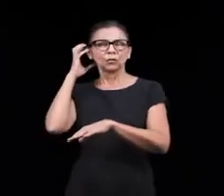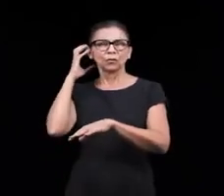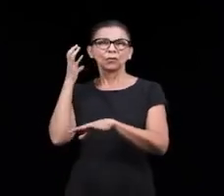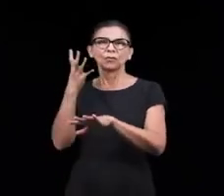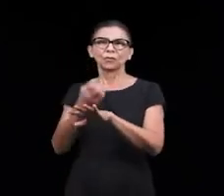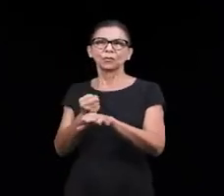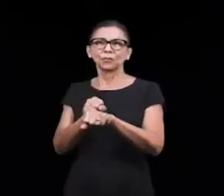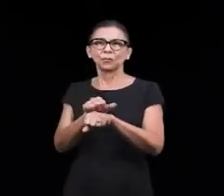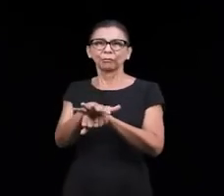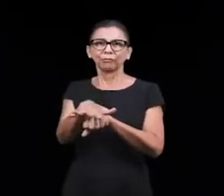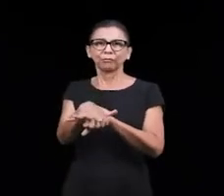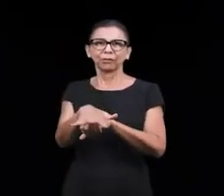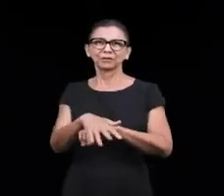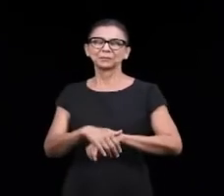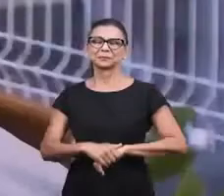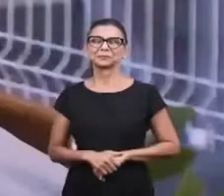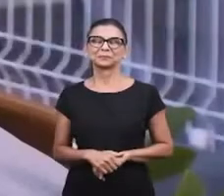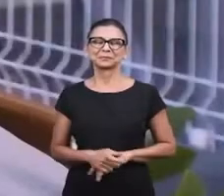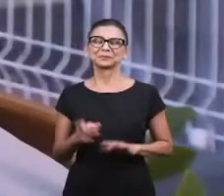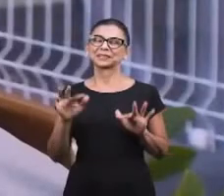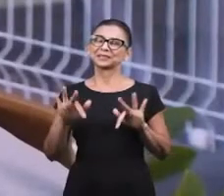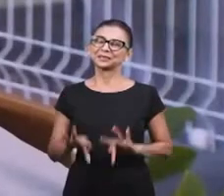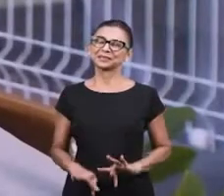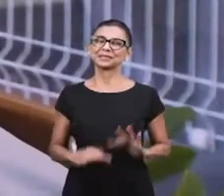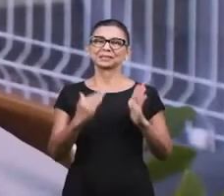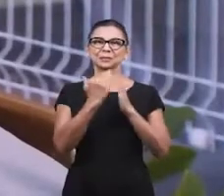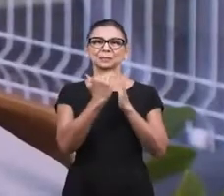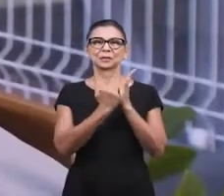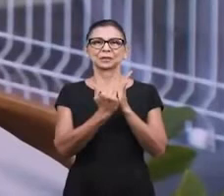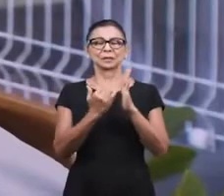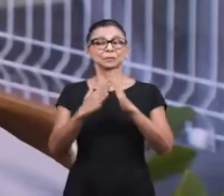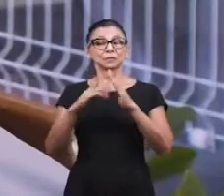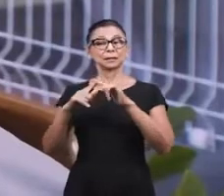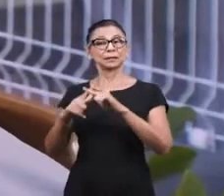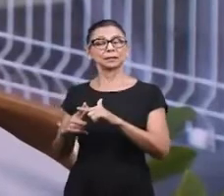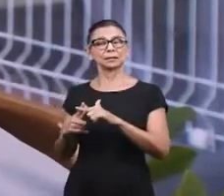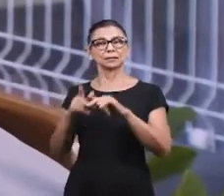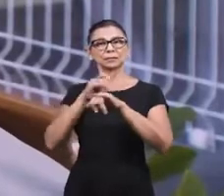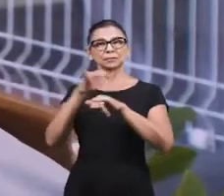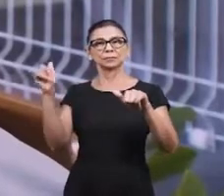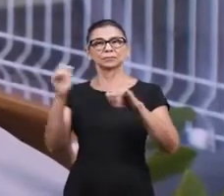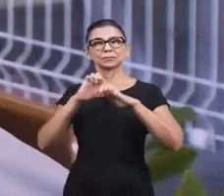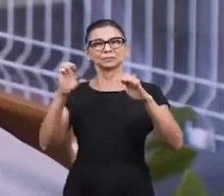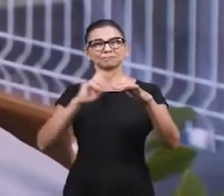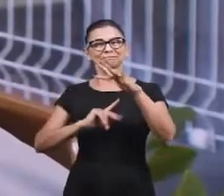messages. And just like that, we're coming to the end of this edition of Maranatha Christian Church's